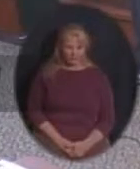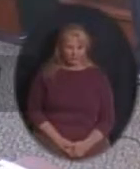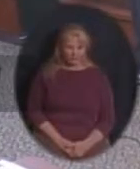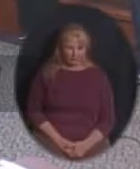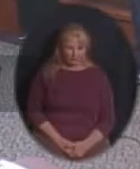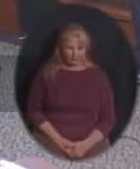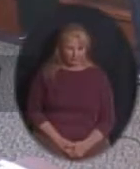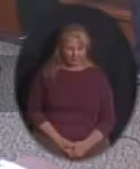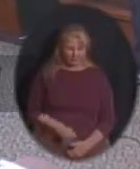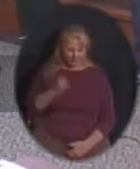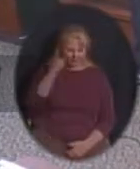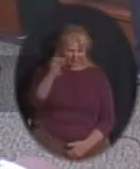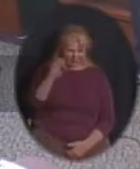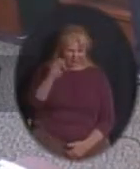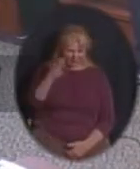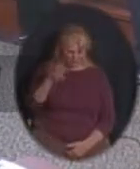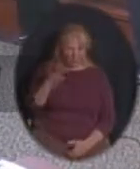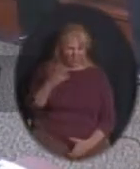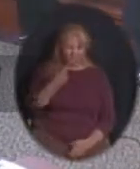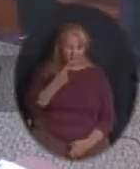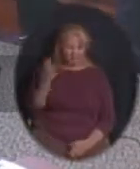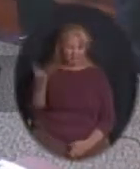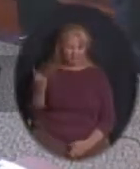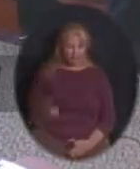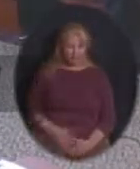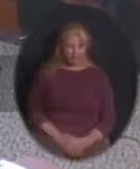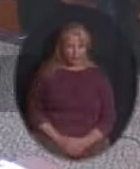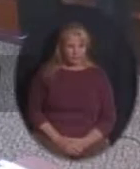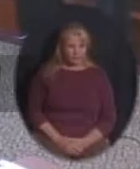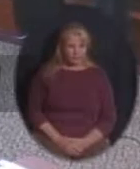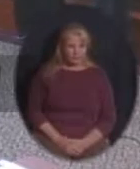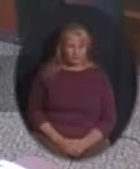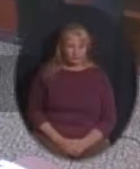Copeland wants to say a couple words to us.